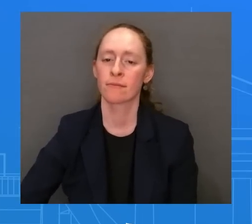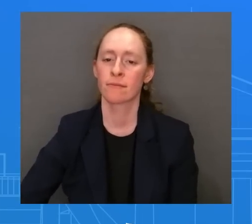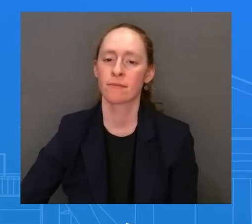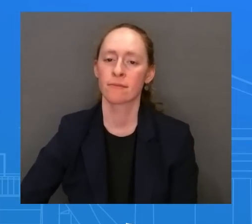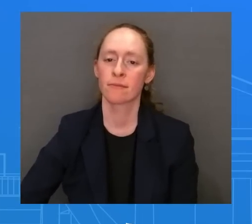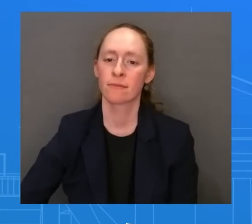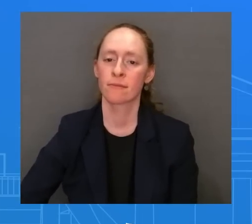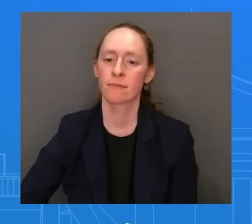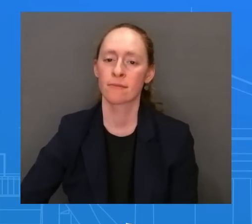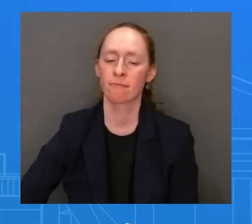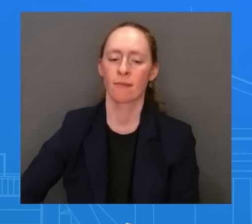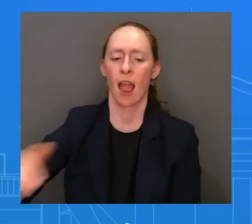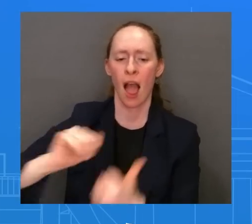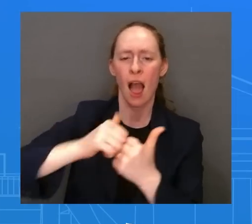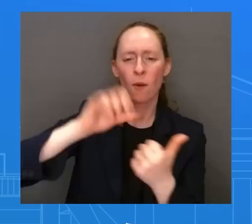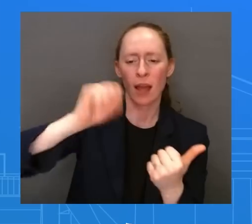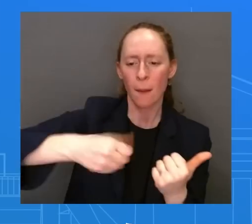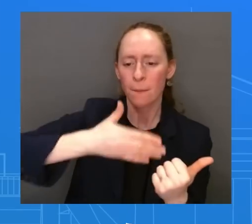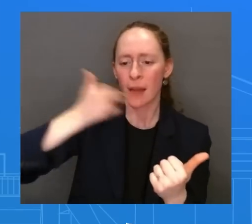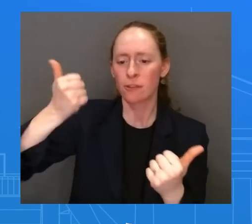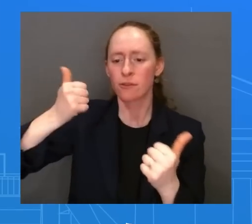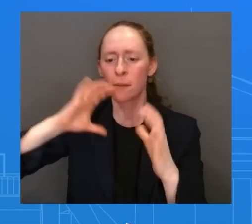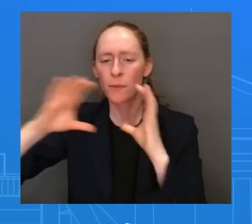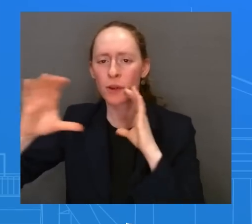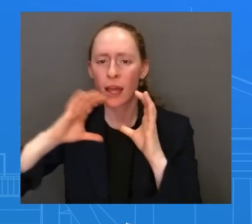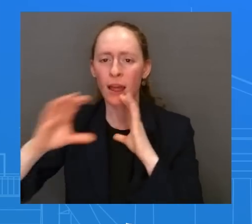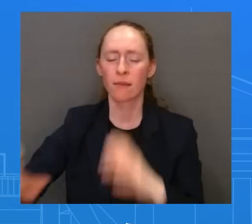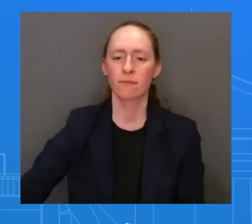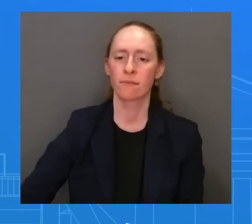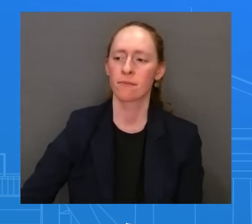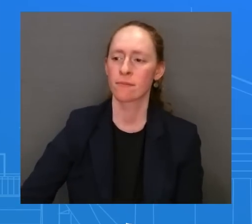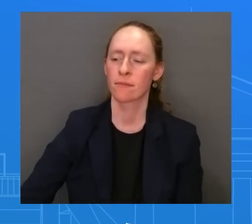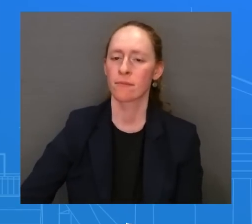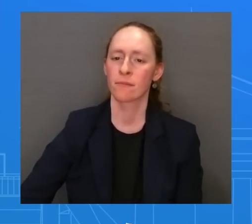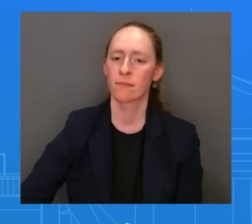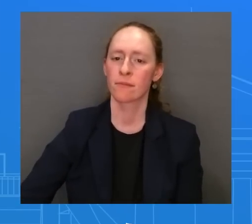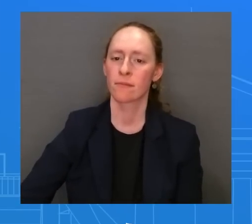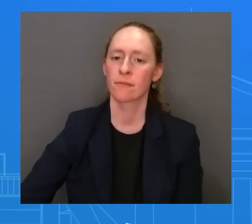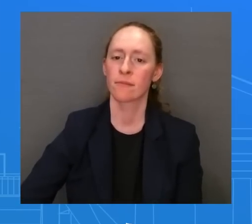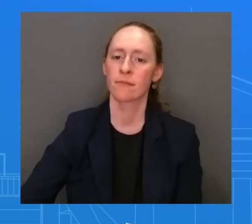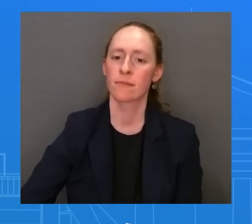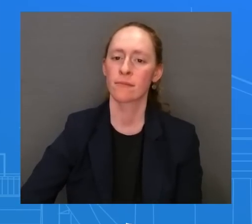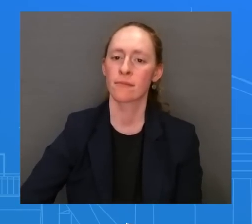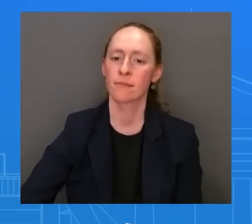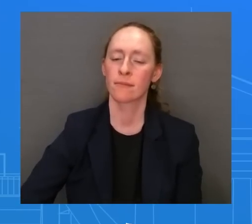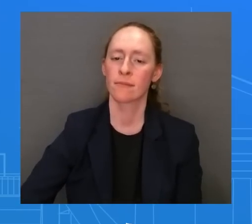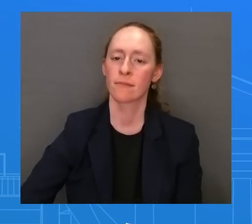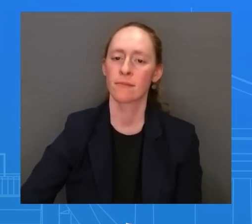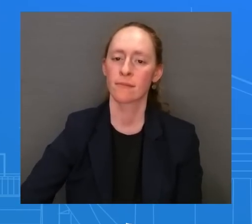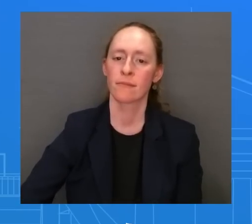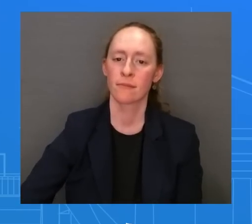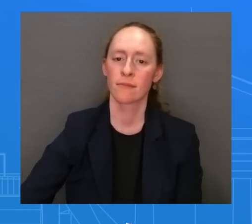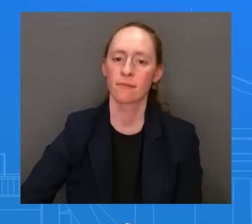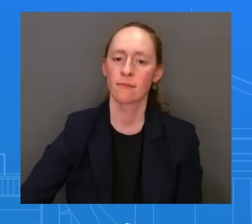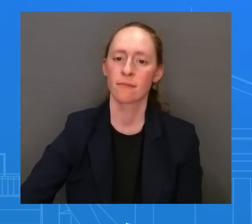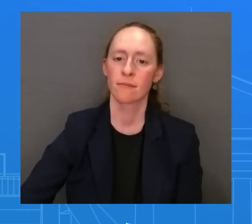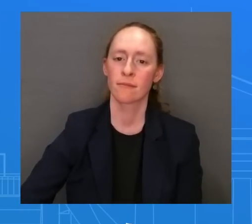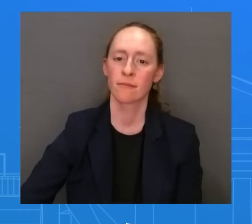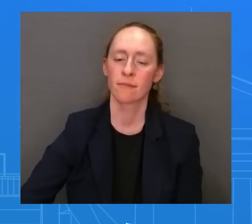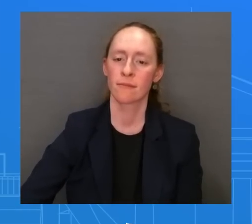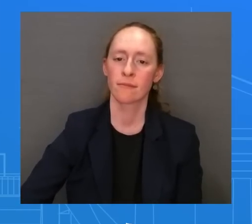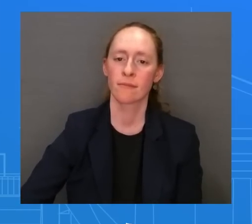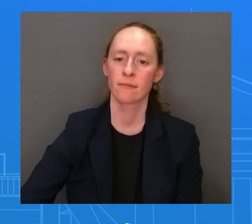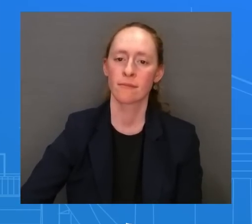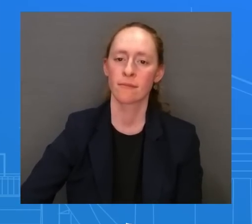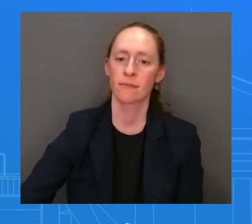to evacuations and maybe be willing to move sooner than what some of your instincts might be I mean there's a lot in there so